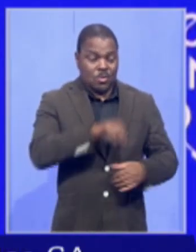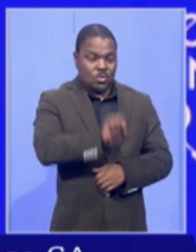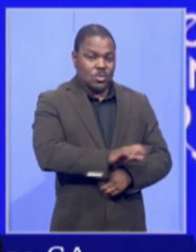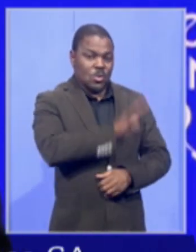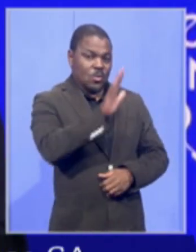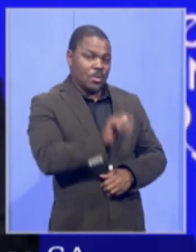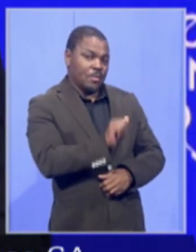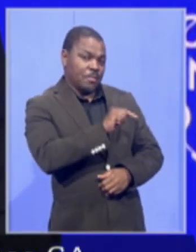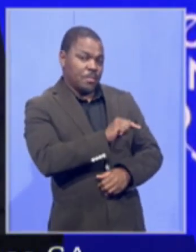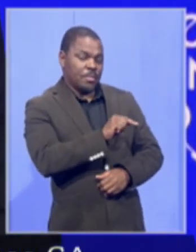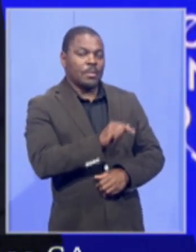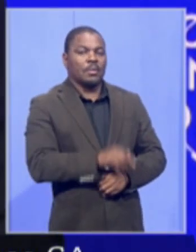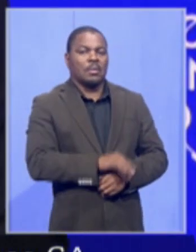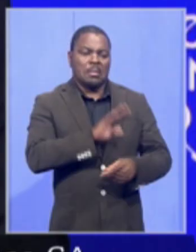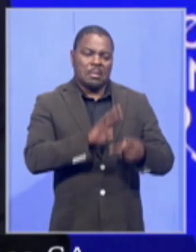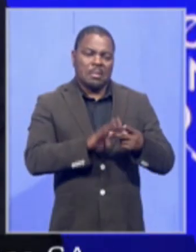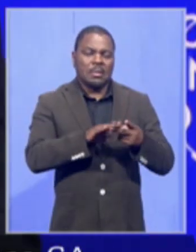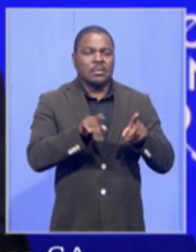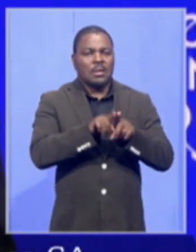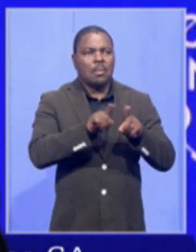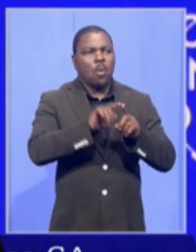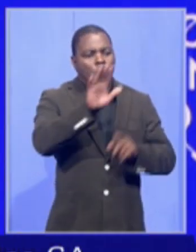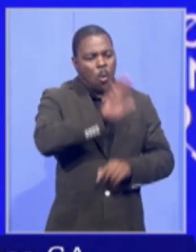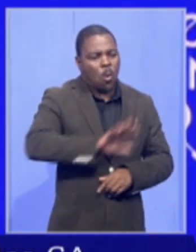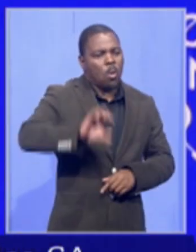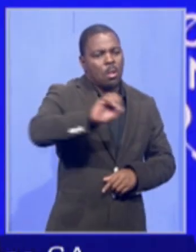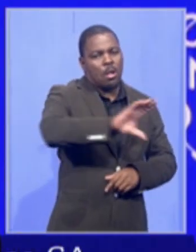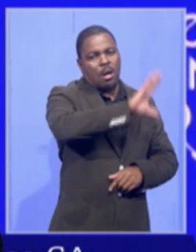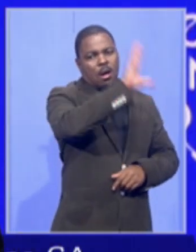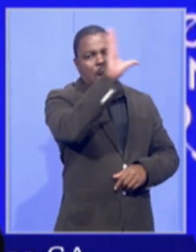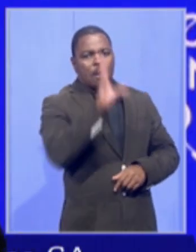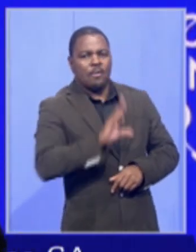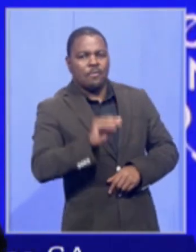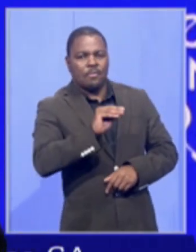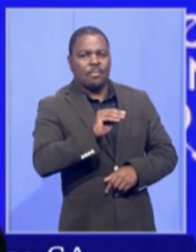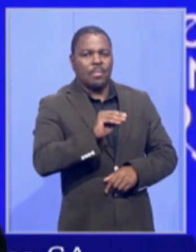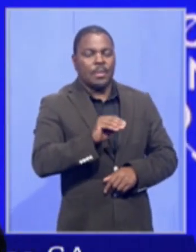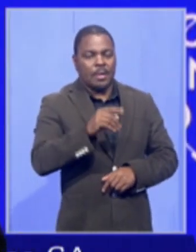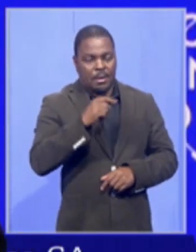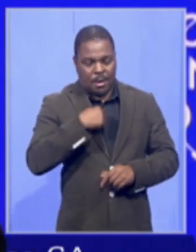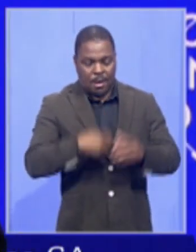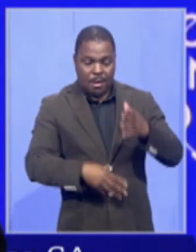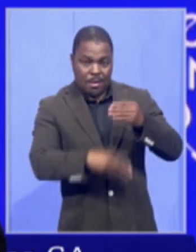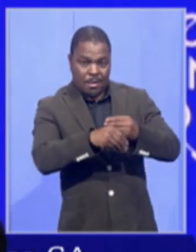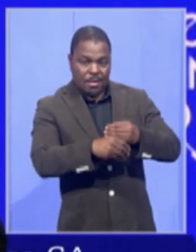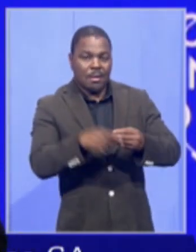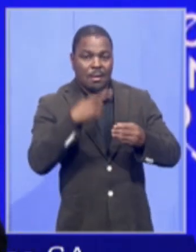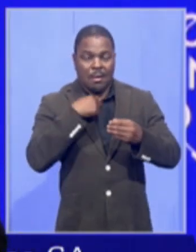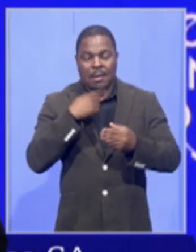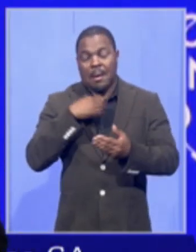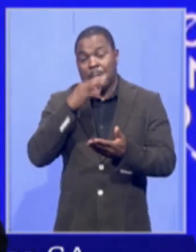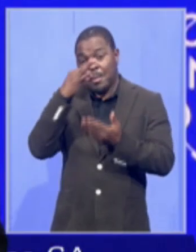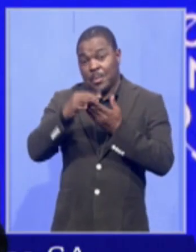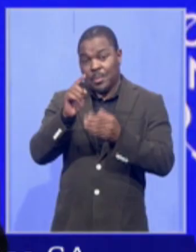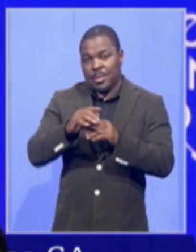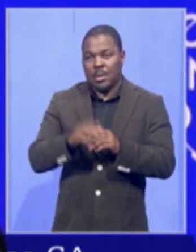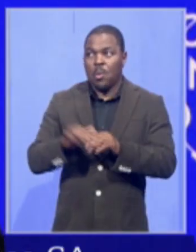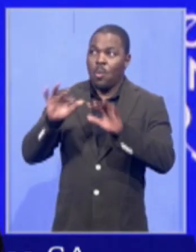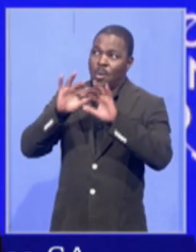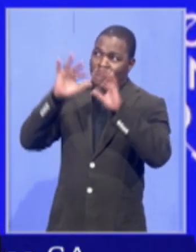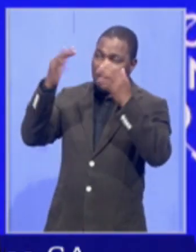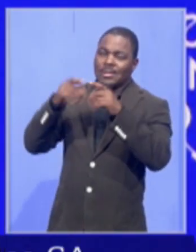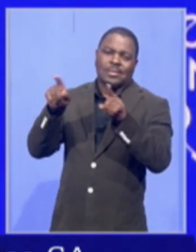Africa as well as for the African continent. But may I add, I would suggest that for the world as